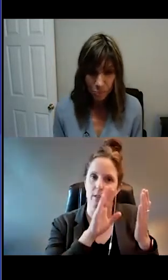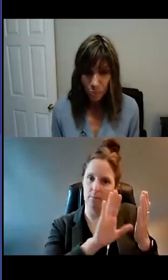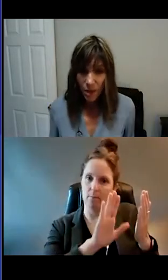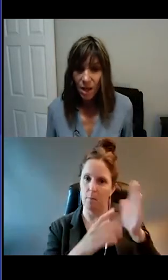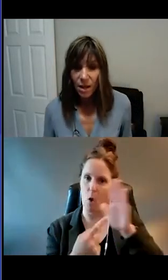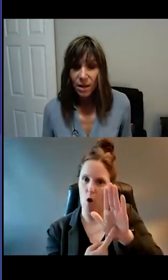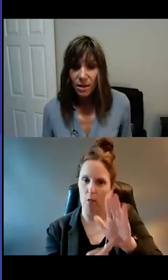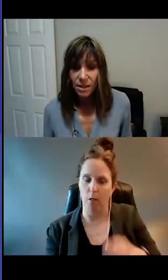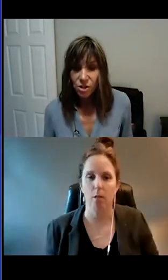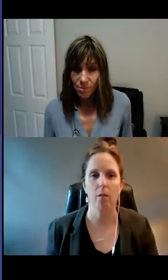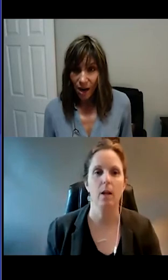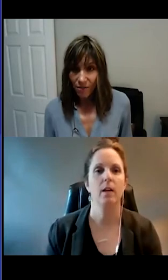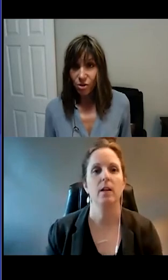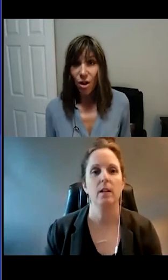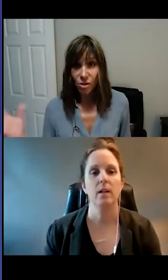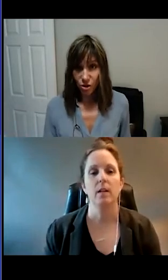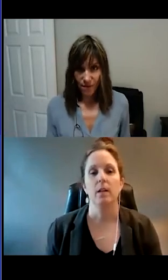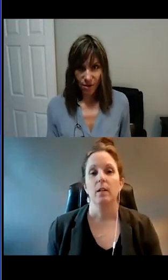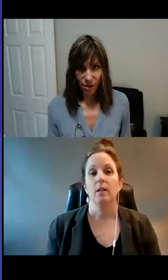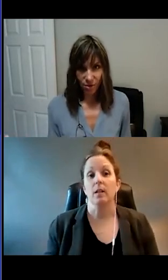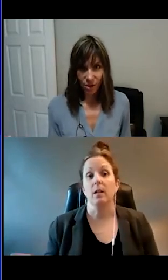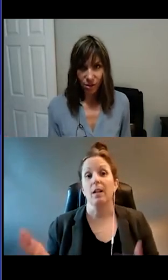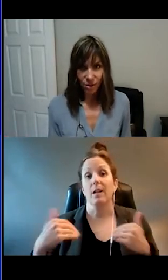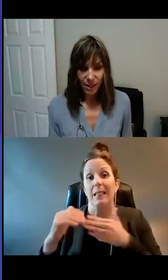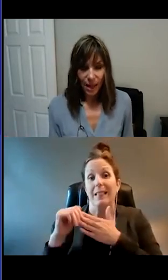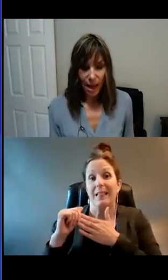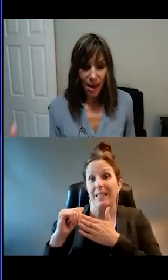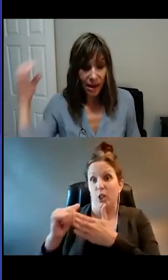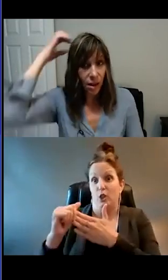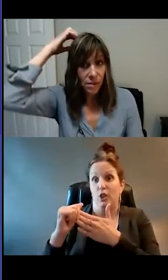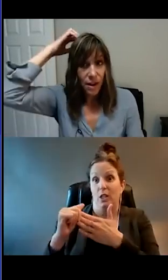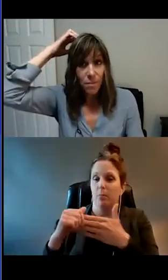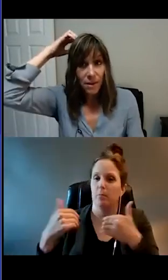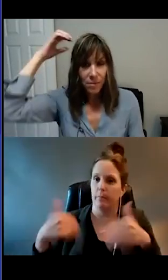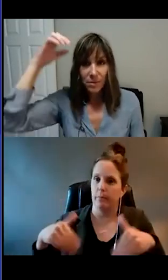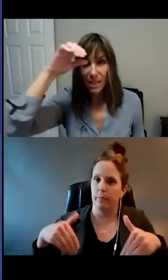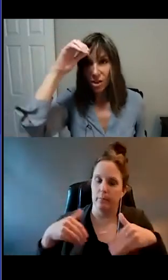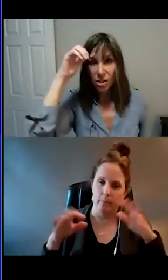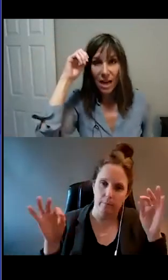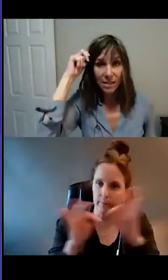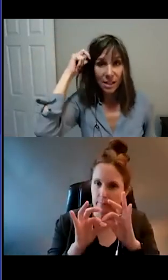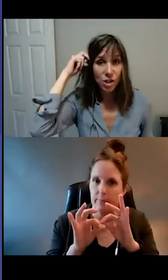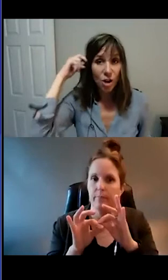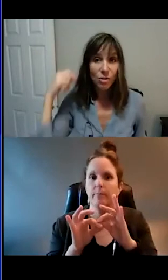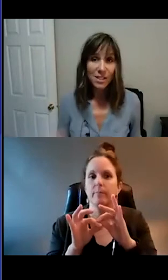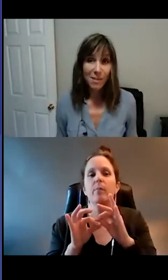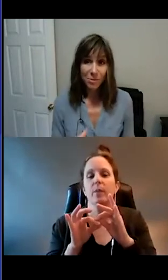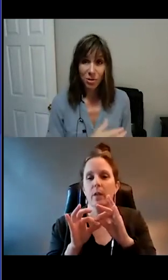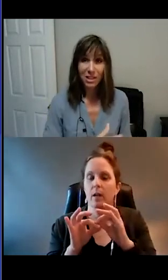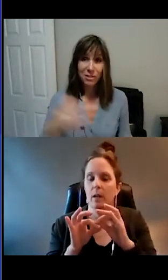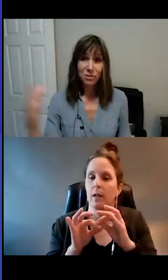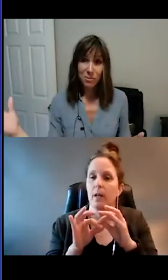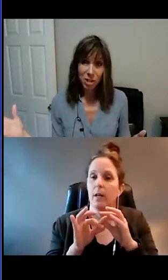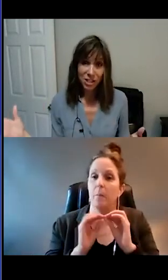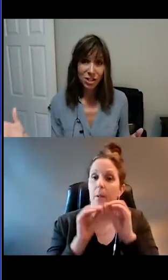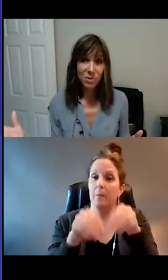adopting. Leadership drivers are also very critical. And a fair bit of implementation science has shown that